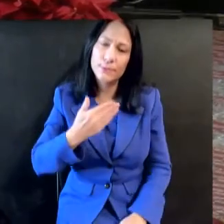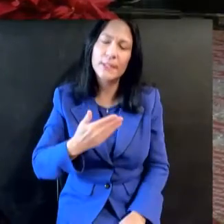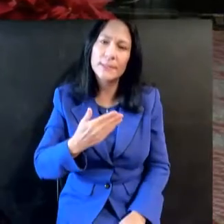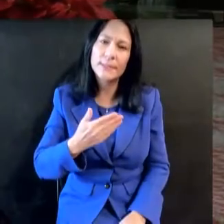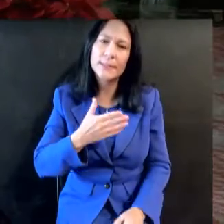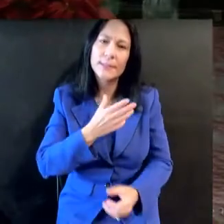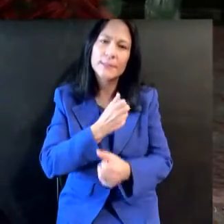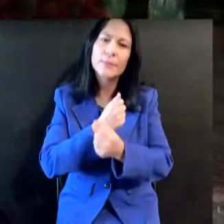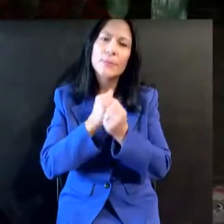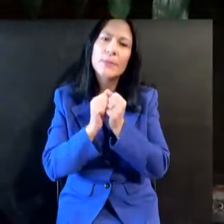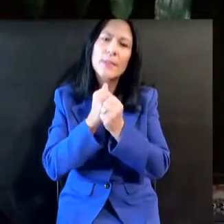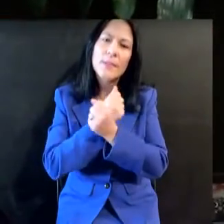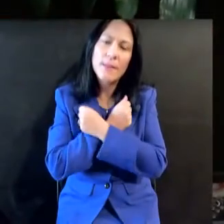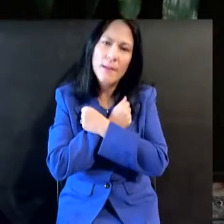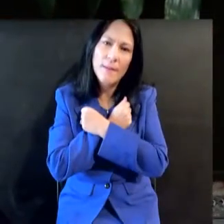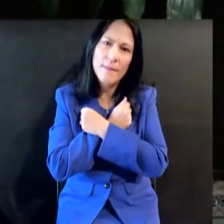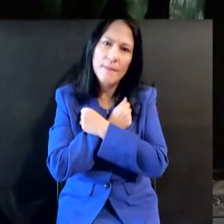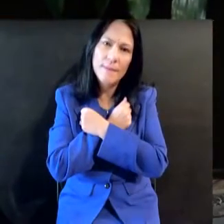lovingly,